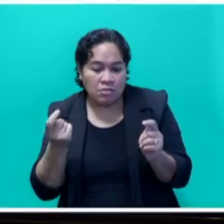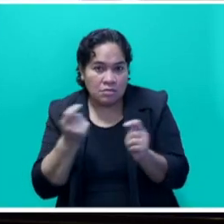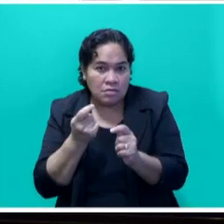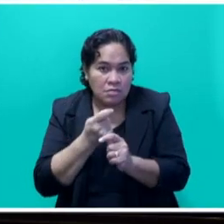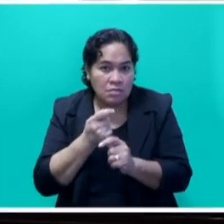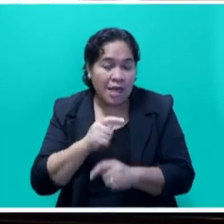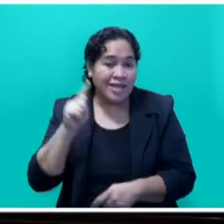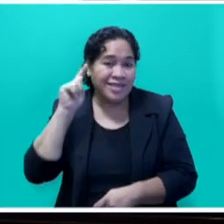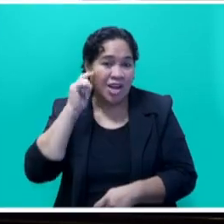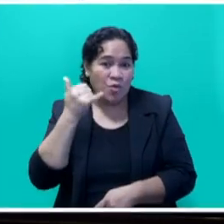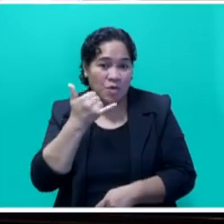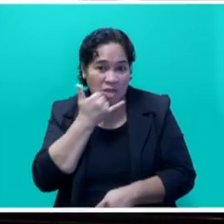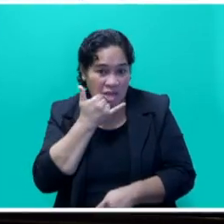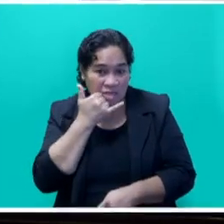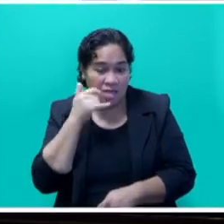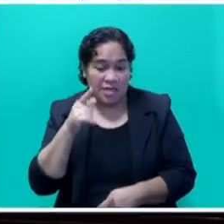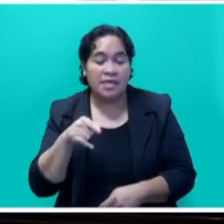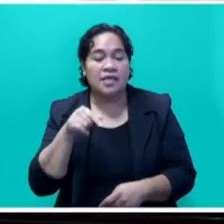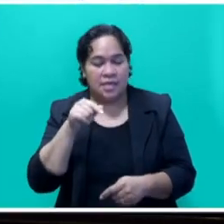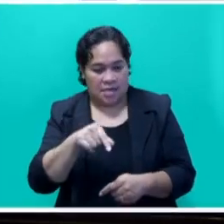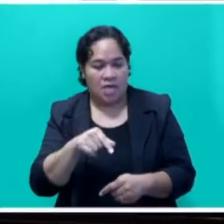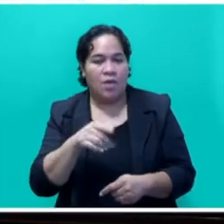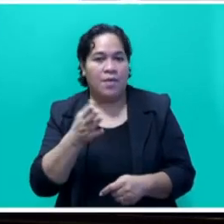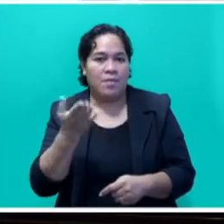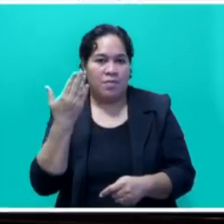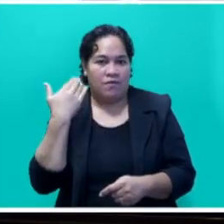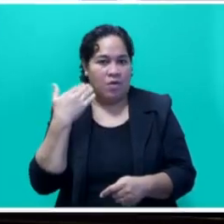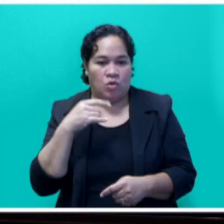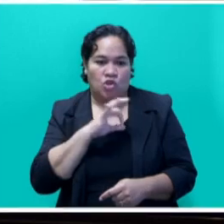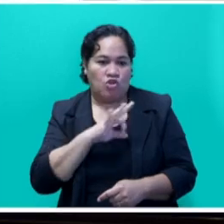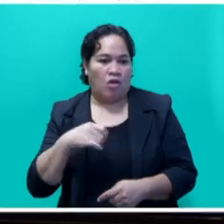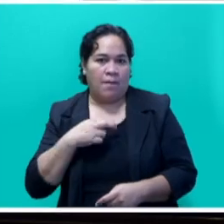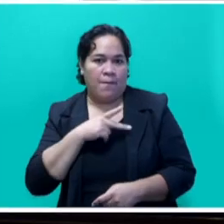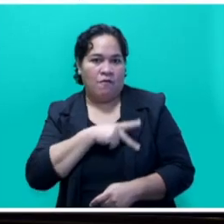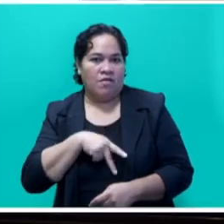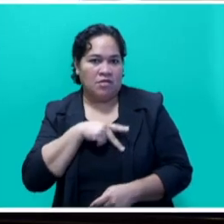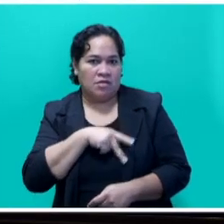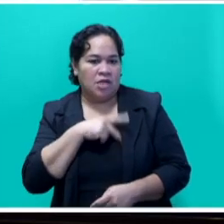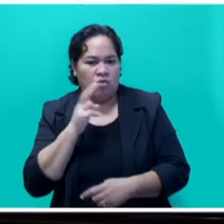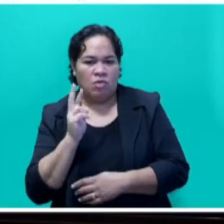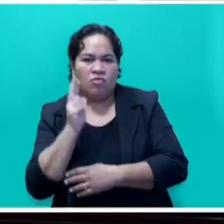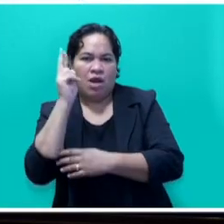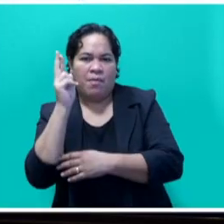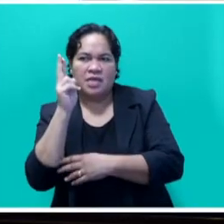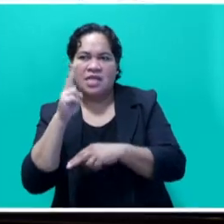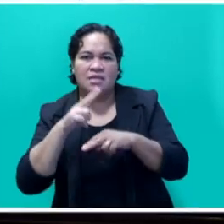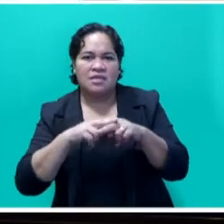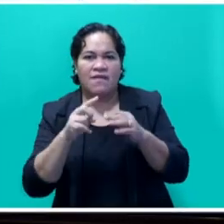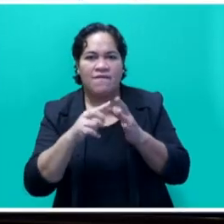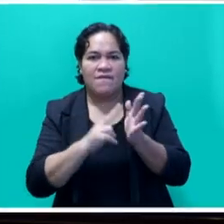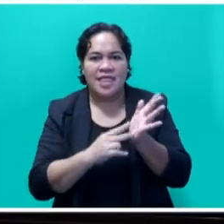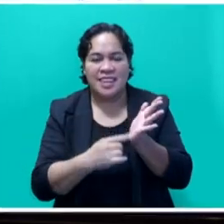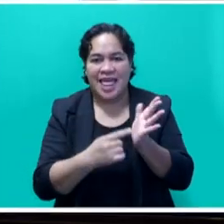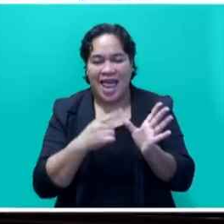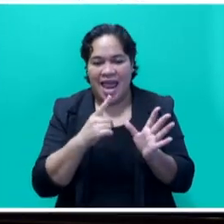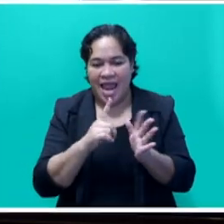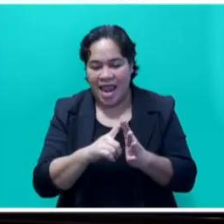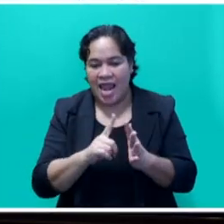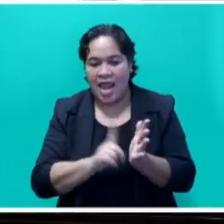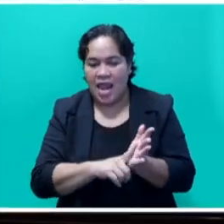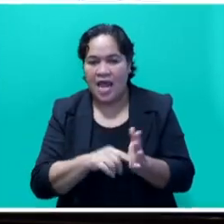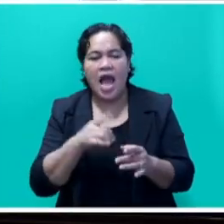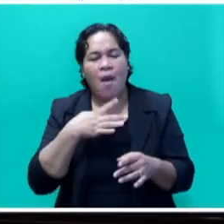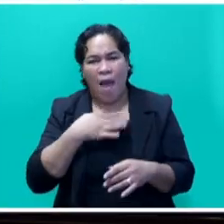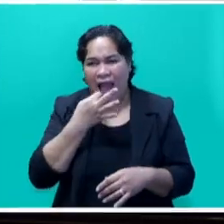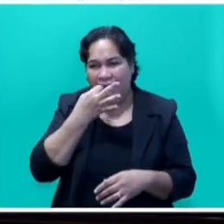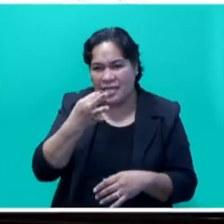telecommunications sector in Fiji. He was acting very unprofessionally. He was representing Cable and Wireless, or Fintel at that point in time. And I asked him, I said, can you